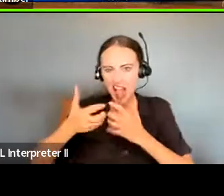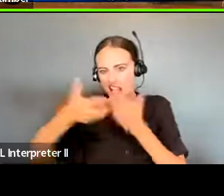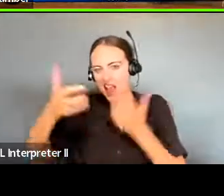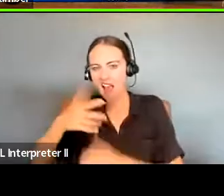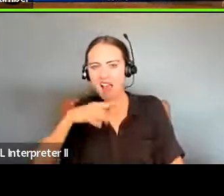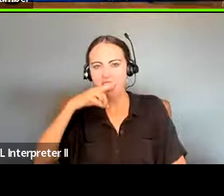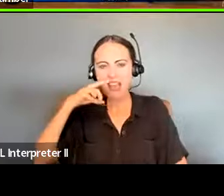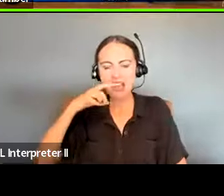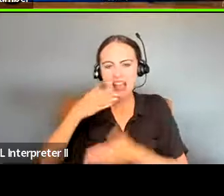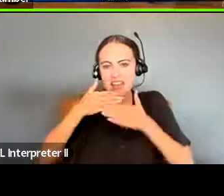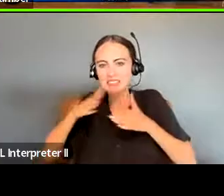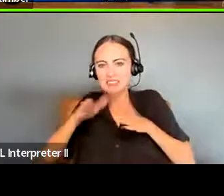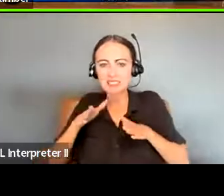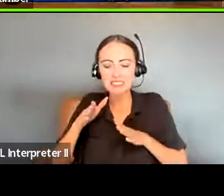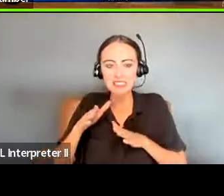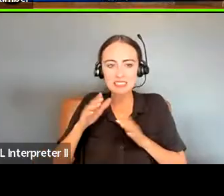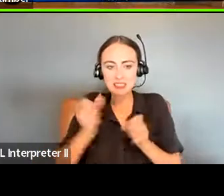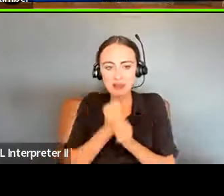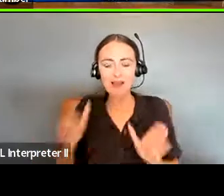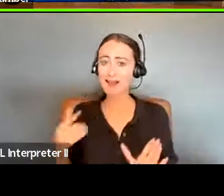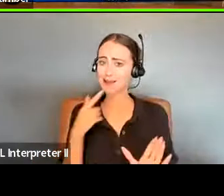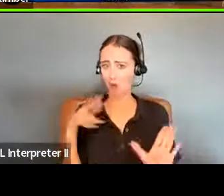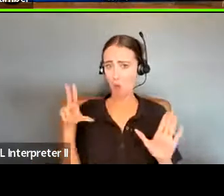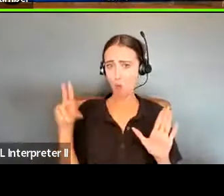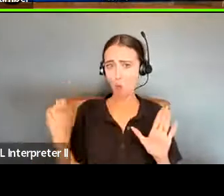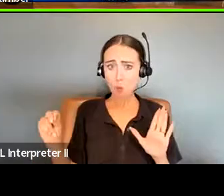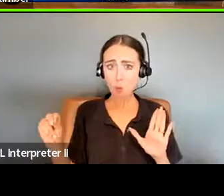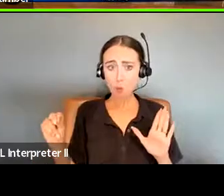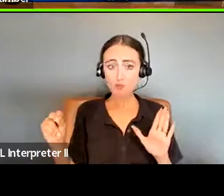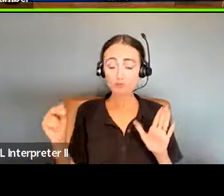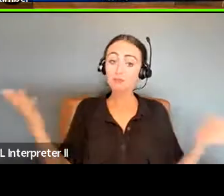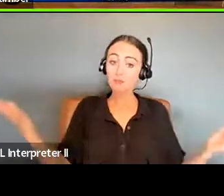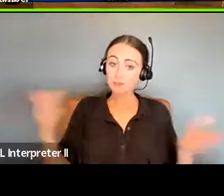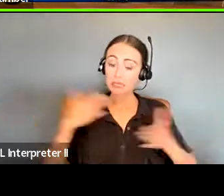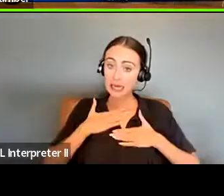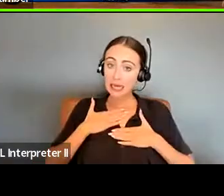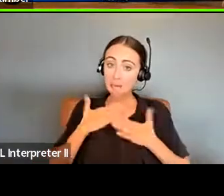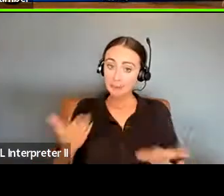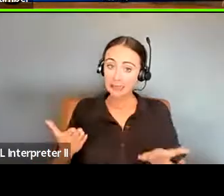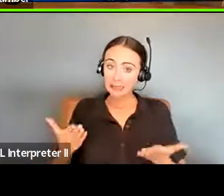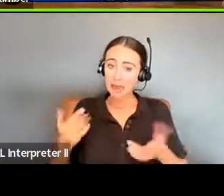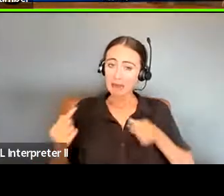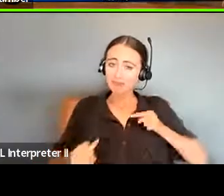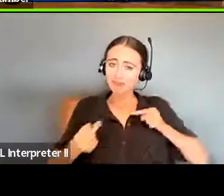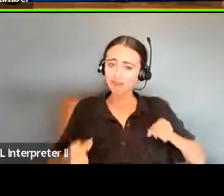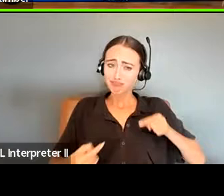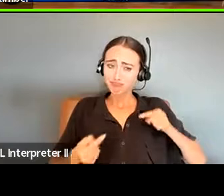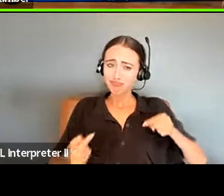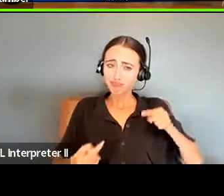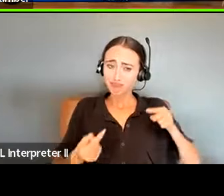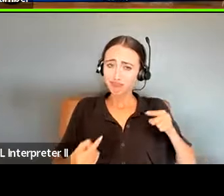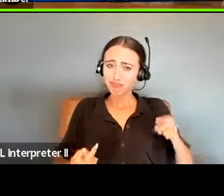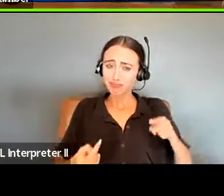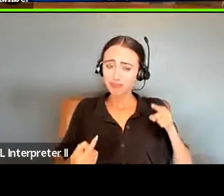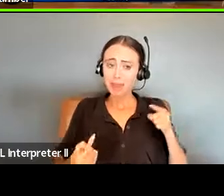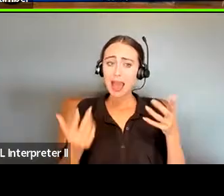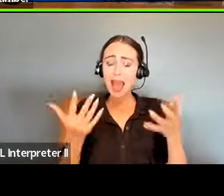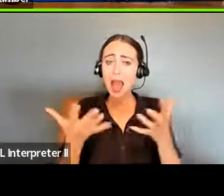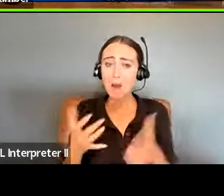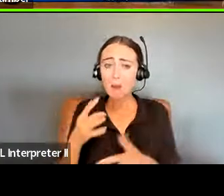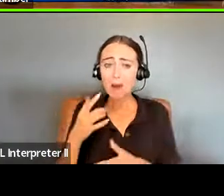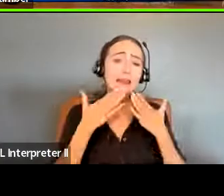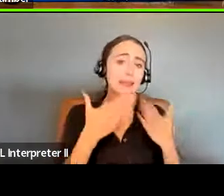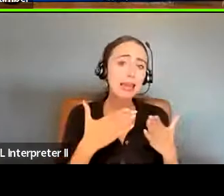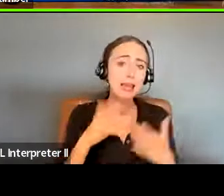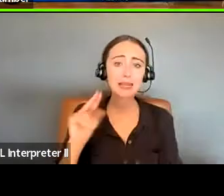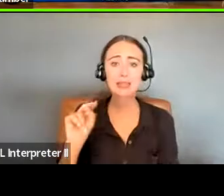divisive tactics, and I say no. So I have to admit here, I'm struggling. I want to thank